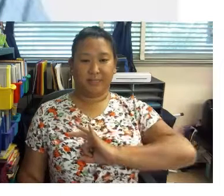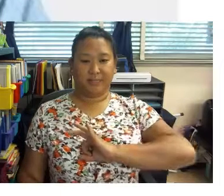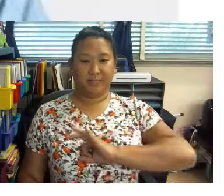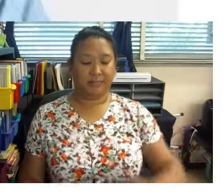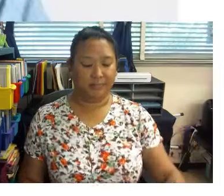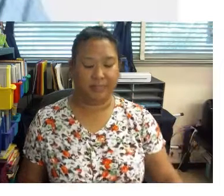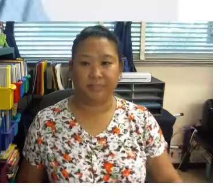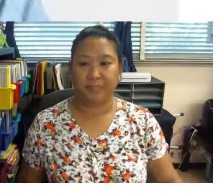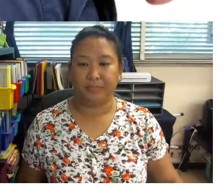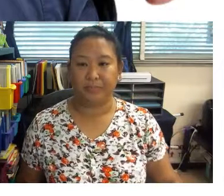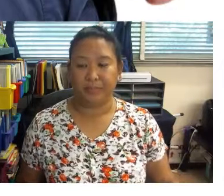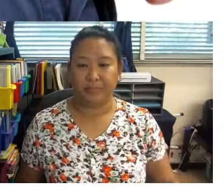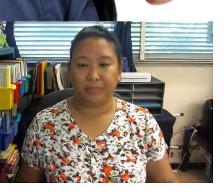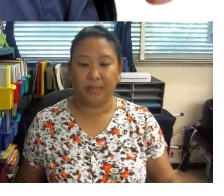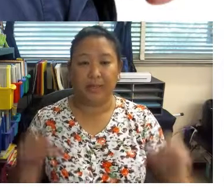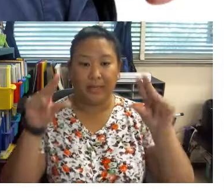buttons,